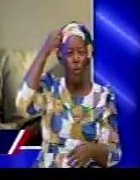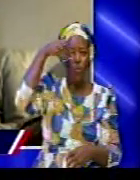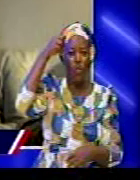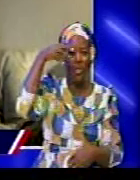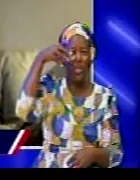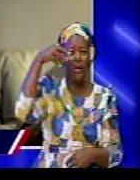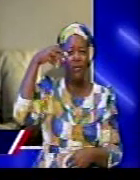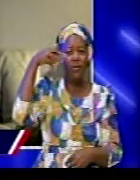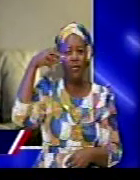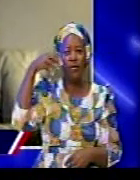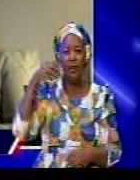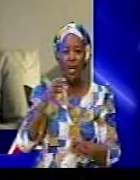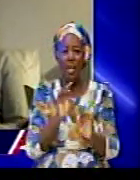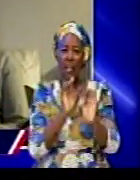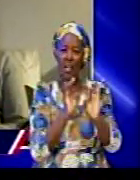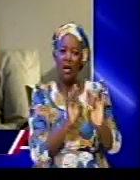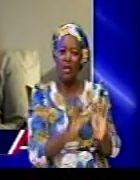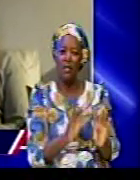Idolatry,